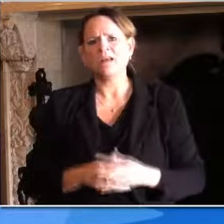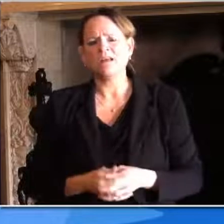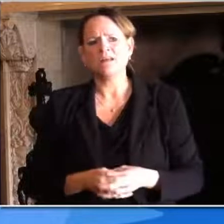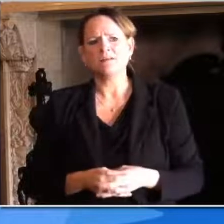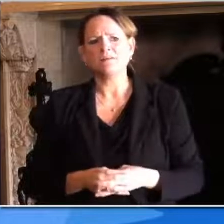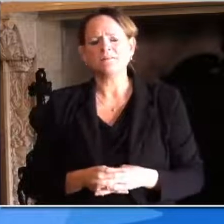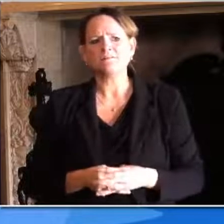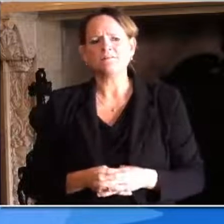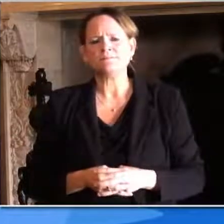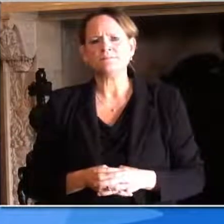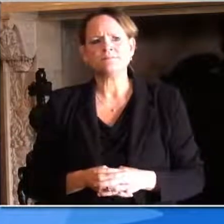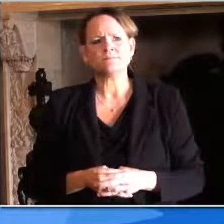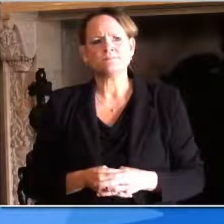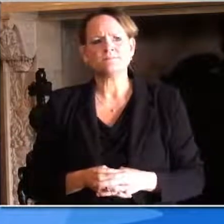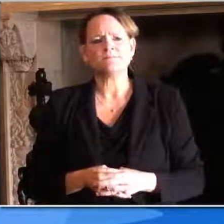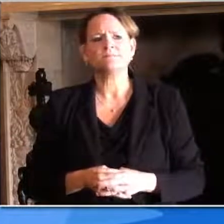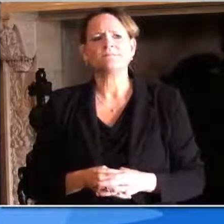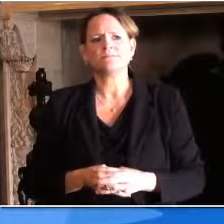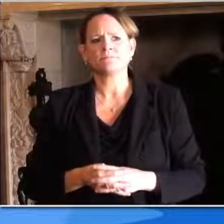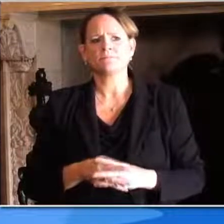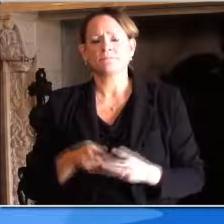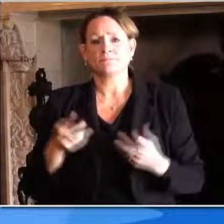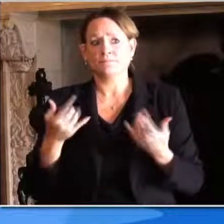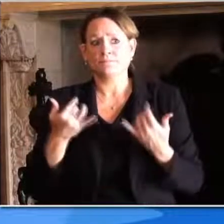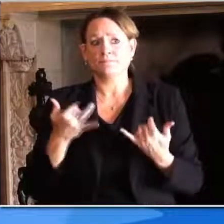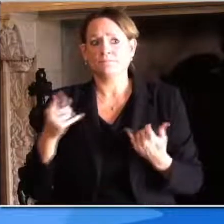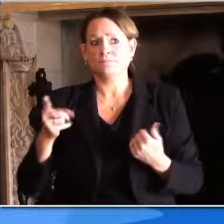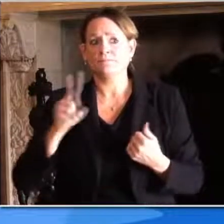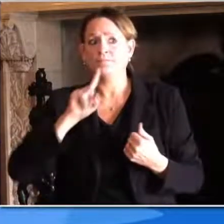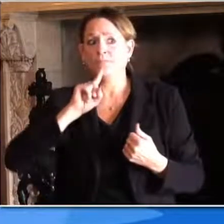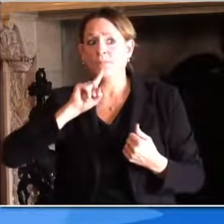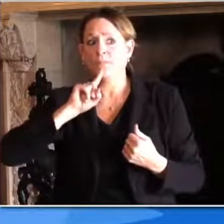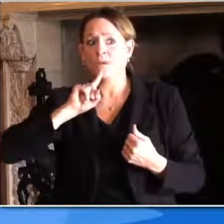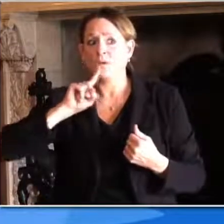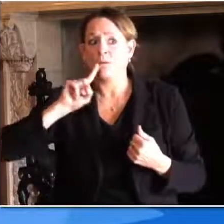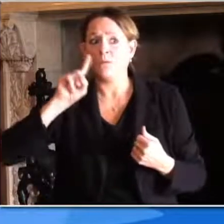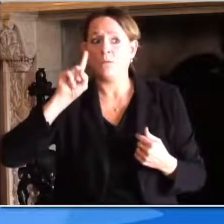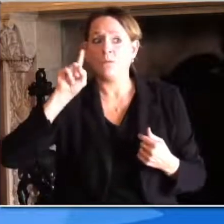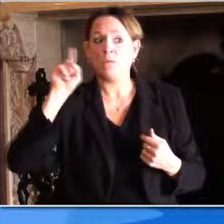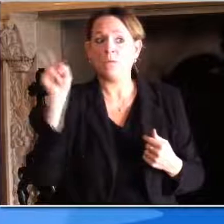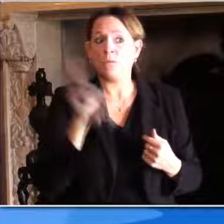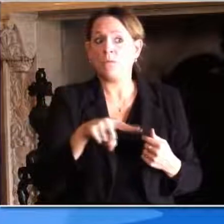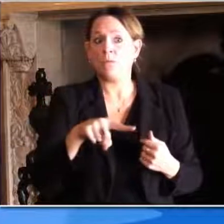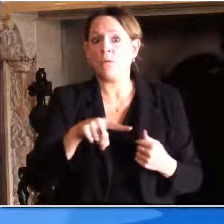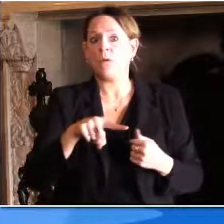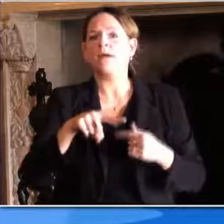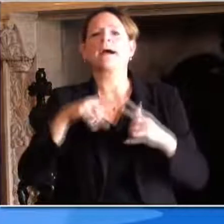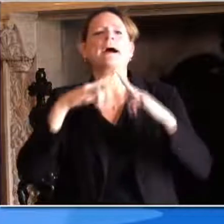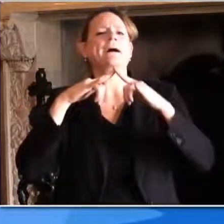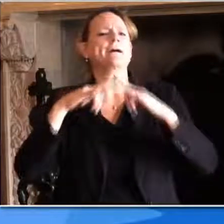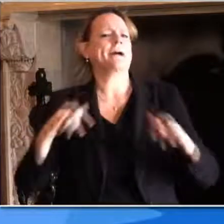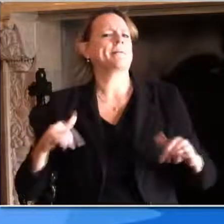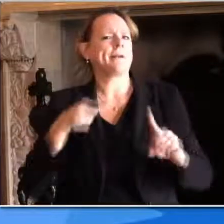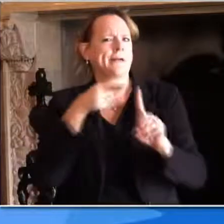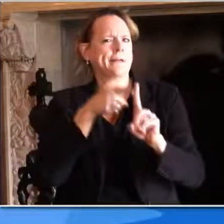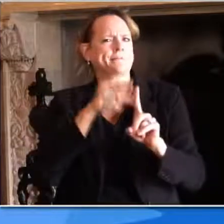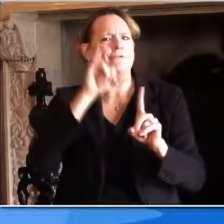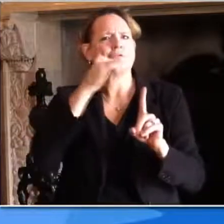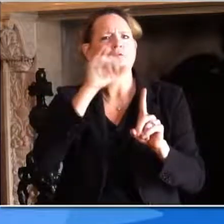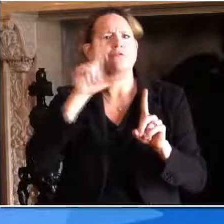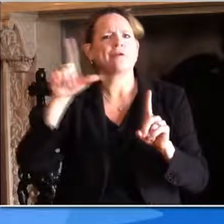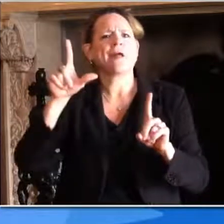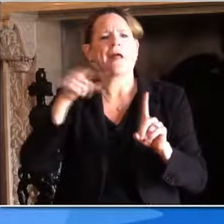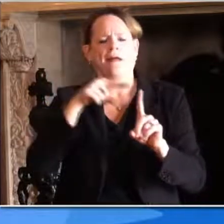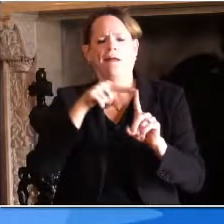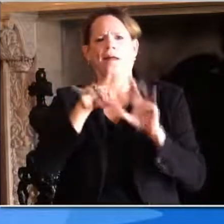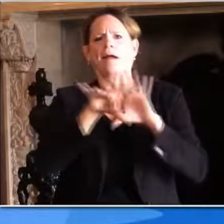given that your order takes effect on the same day that Jill Karofsky takes her seat on the Supreme Court, are those two things related